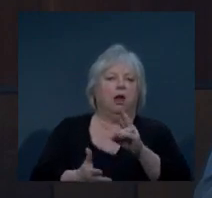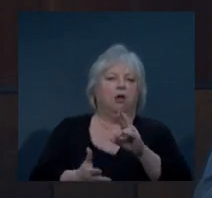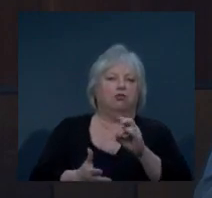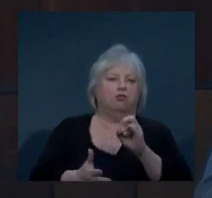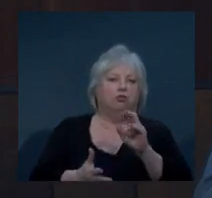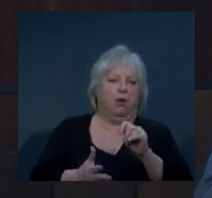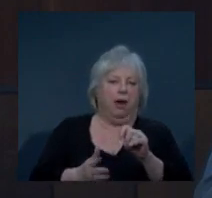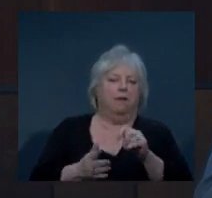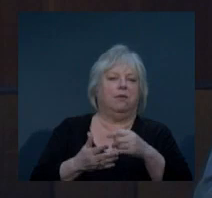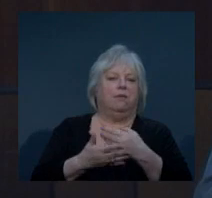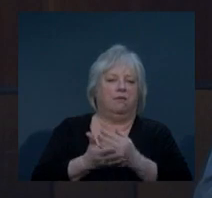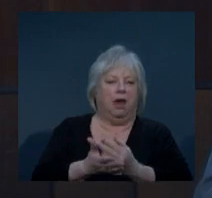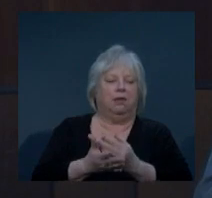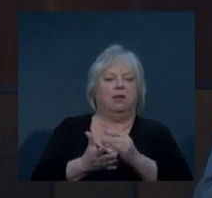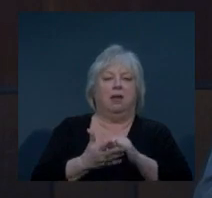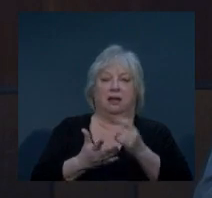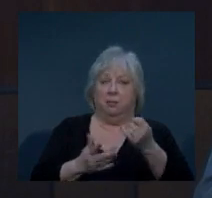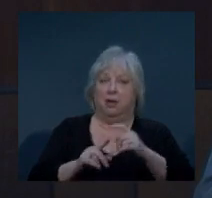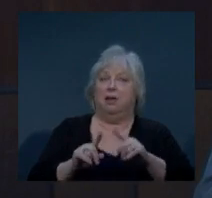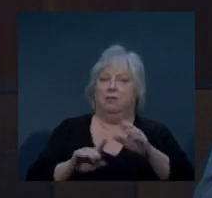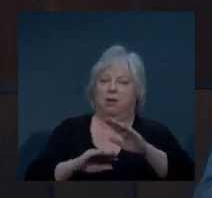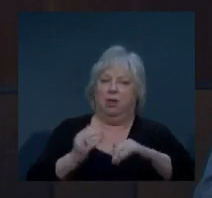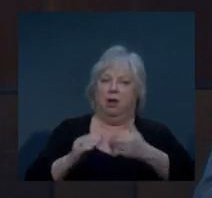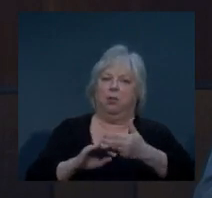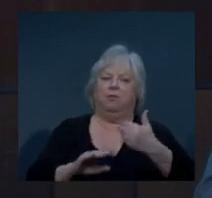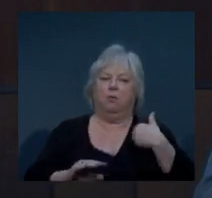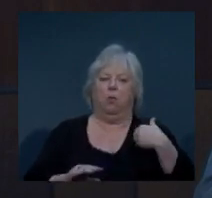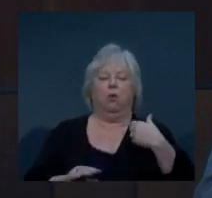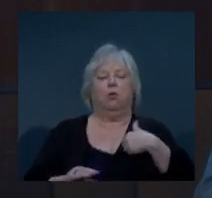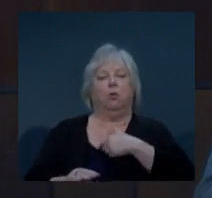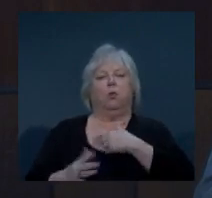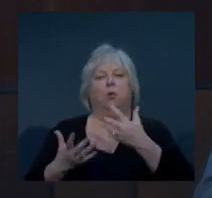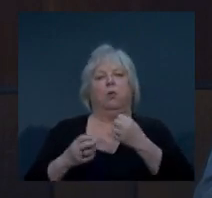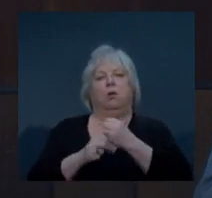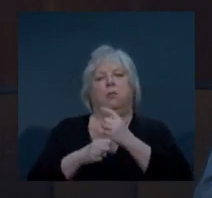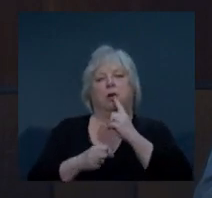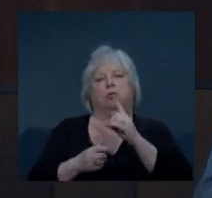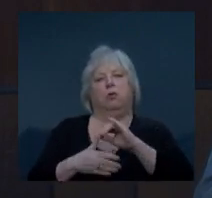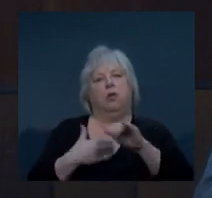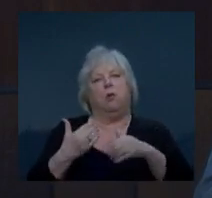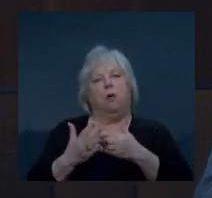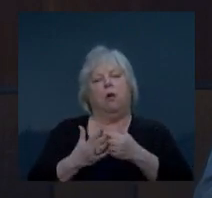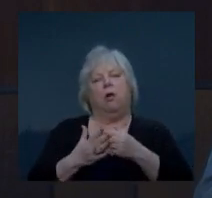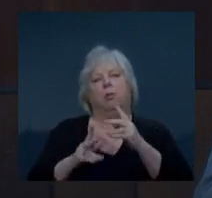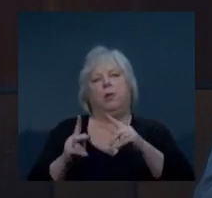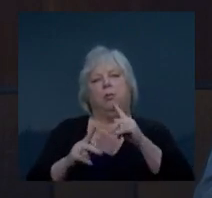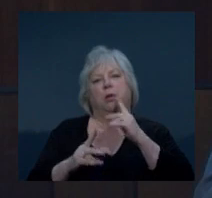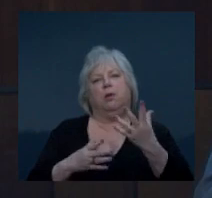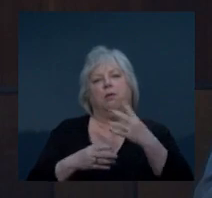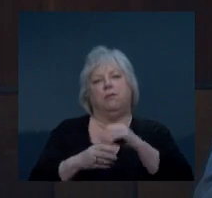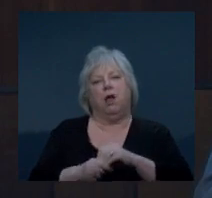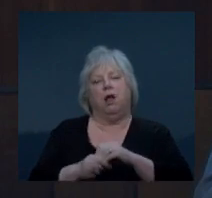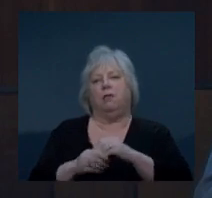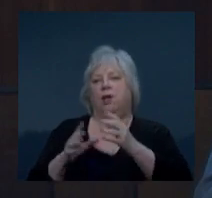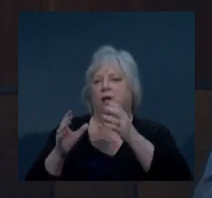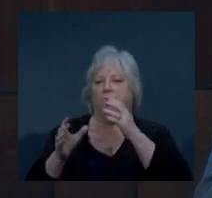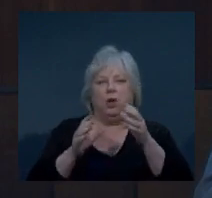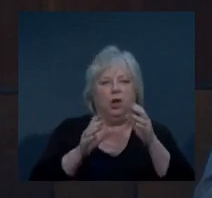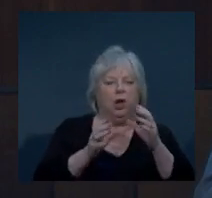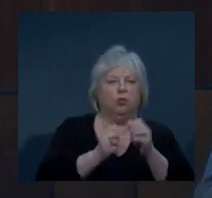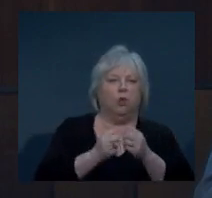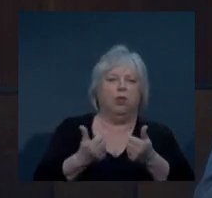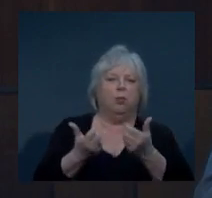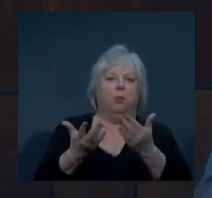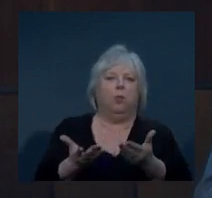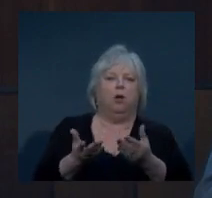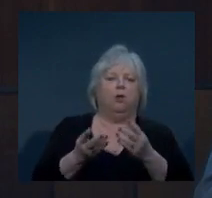this city. And so we want to make certain that all are involved in the communication process of the proposed budget as we